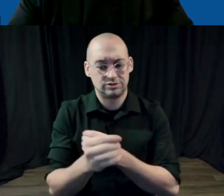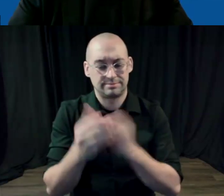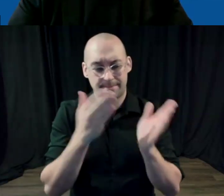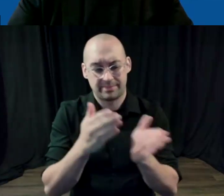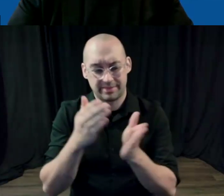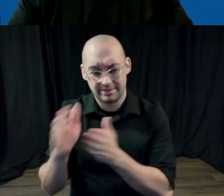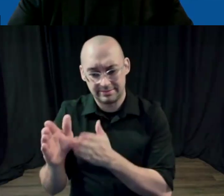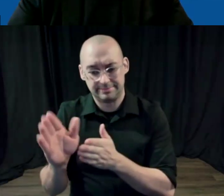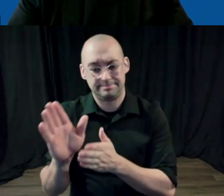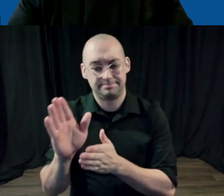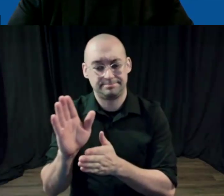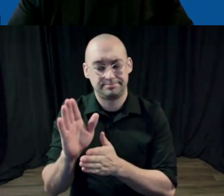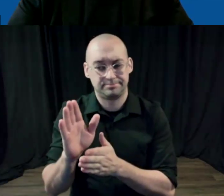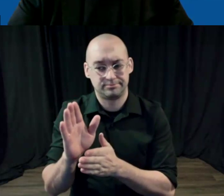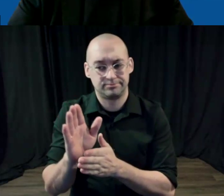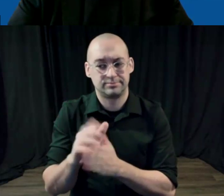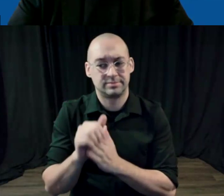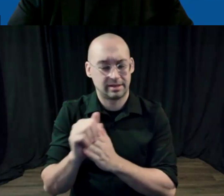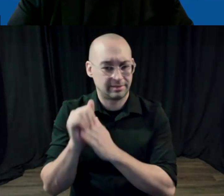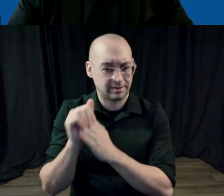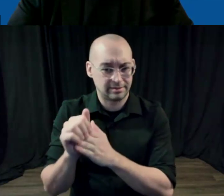being a lead,